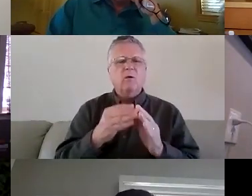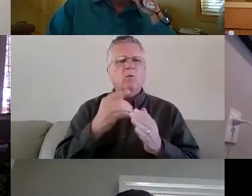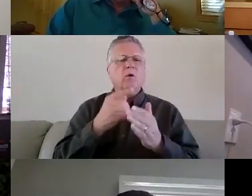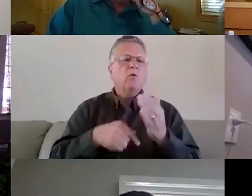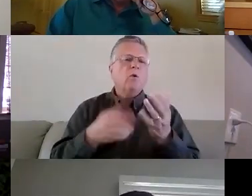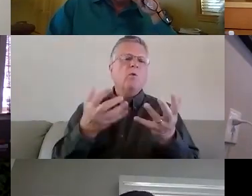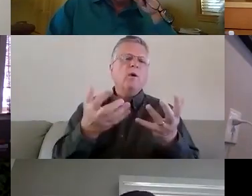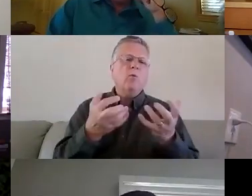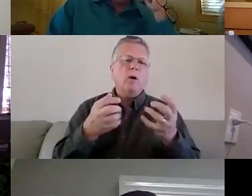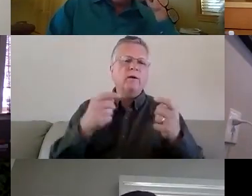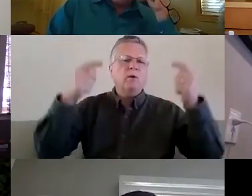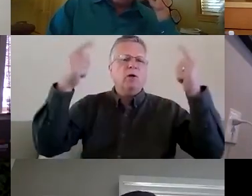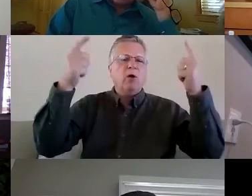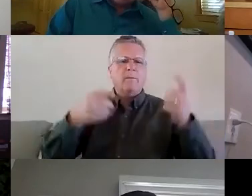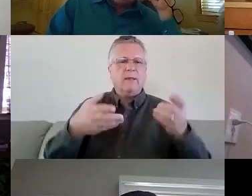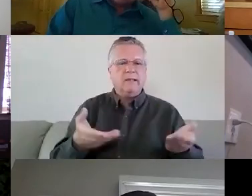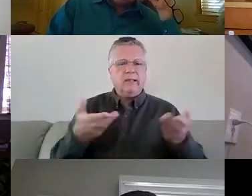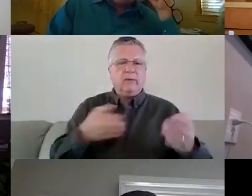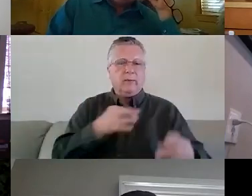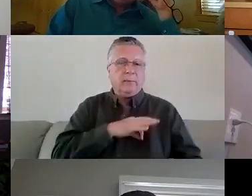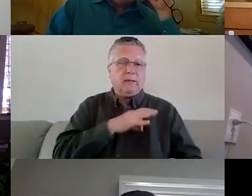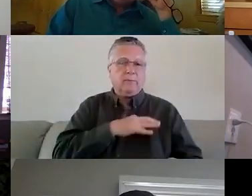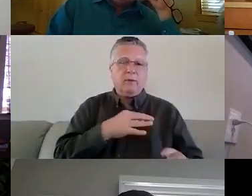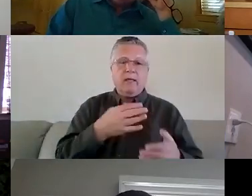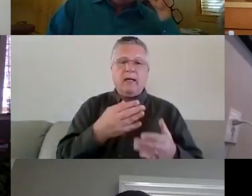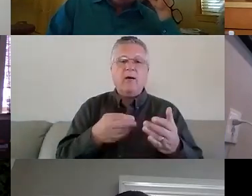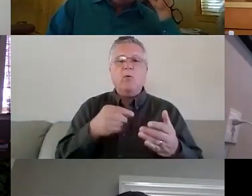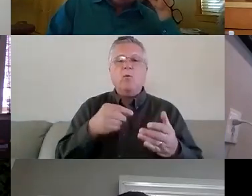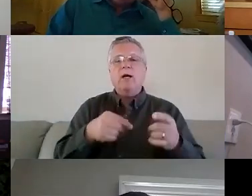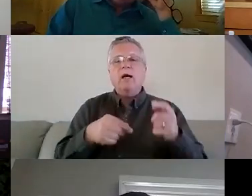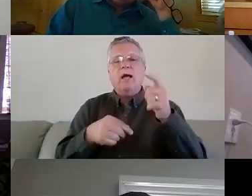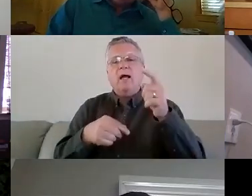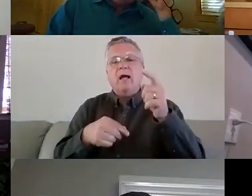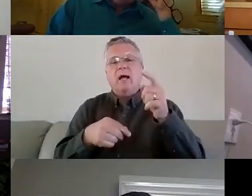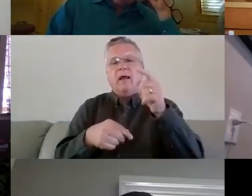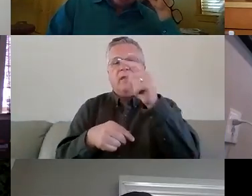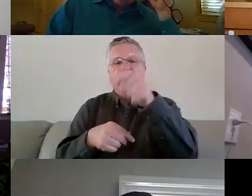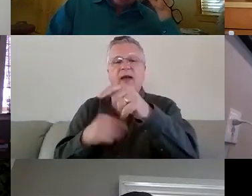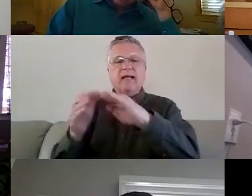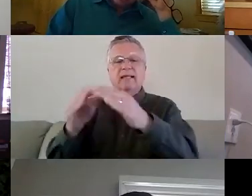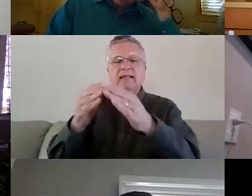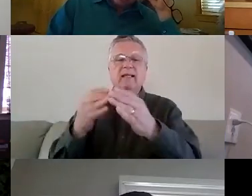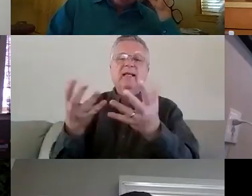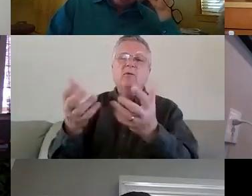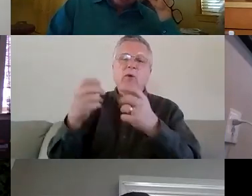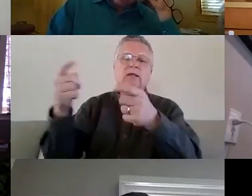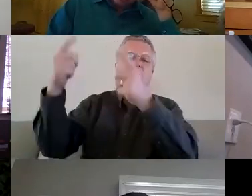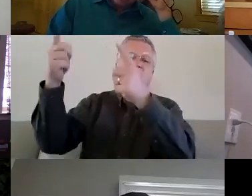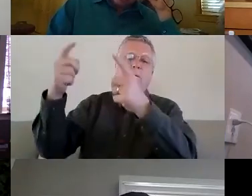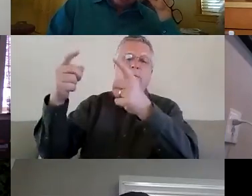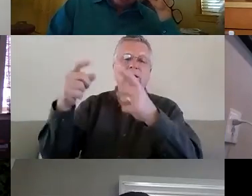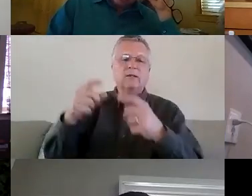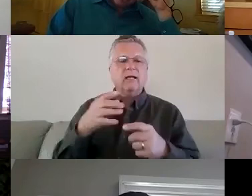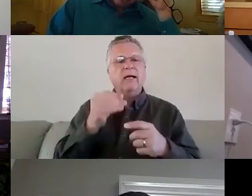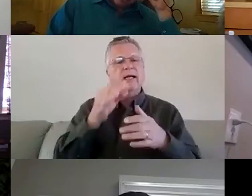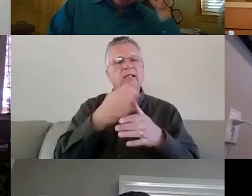accomplish here in the Pittsburgh region and what that city wants to accomplish as well. I'm happy to share with you the work plan that we've put together for